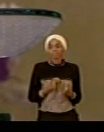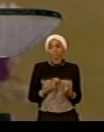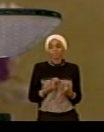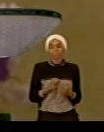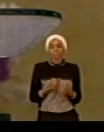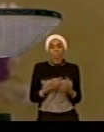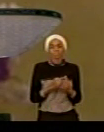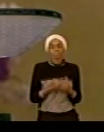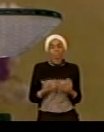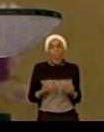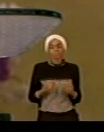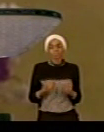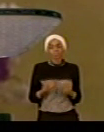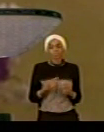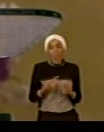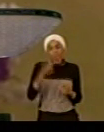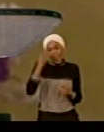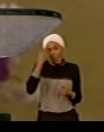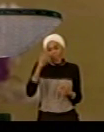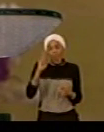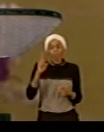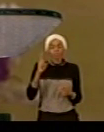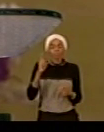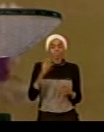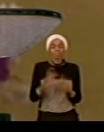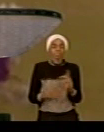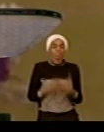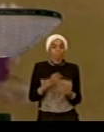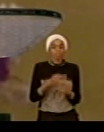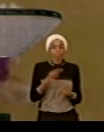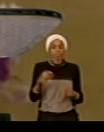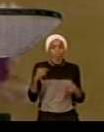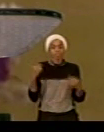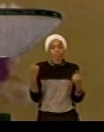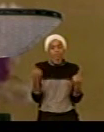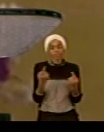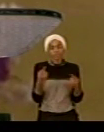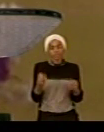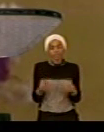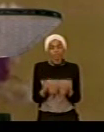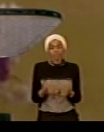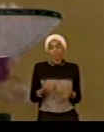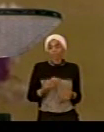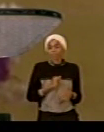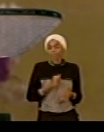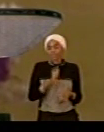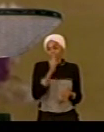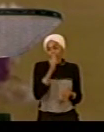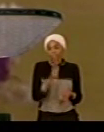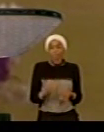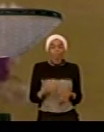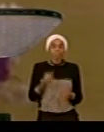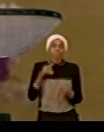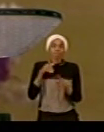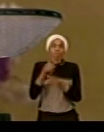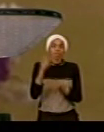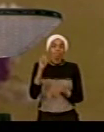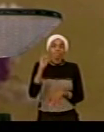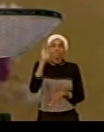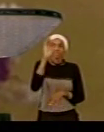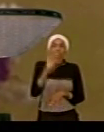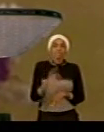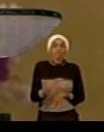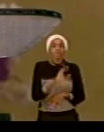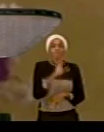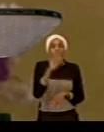sacred head for such a worm as I at the